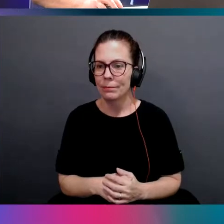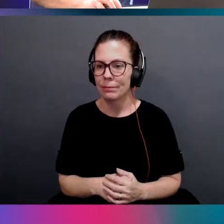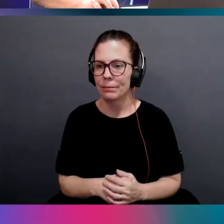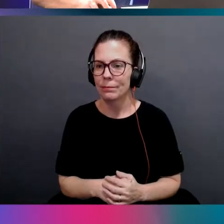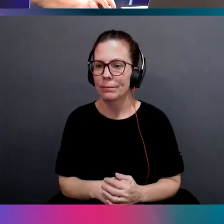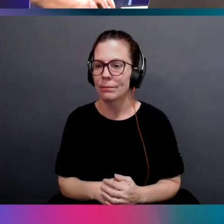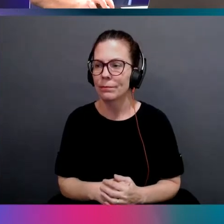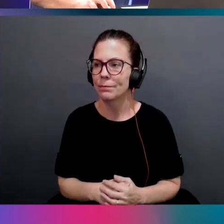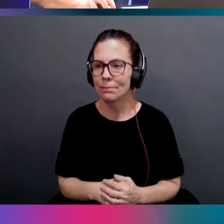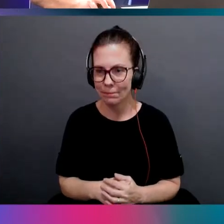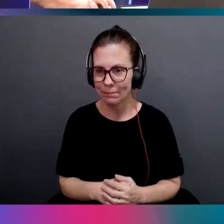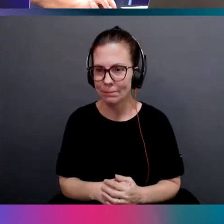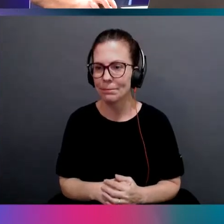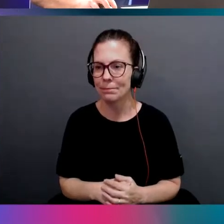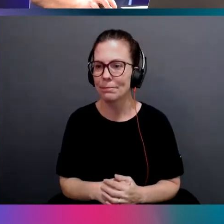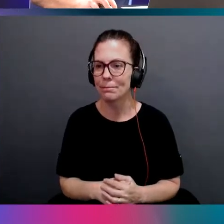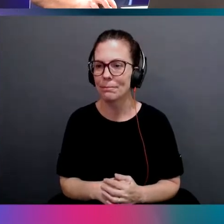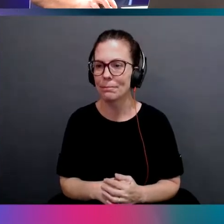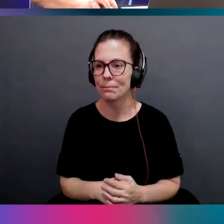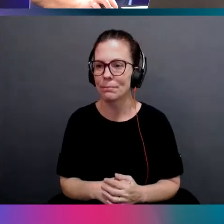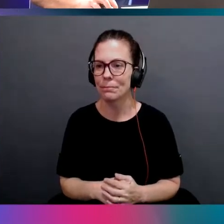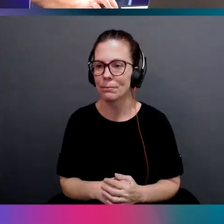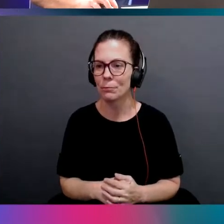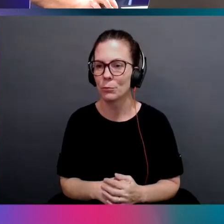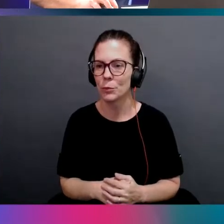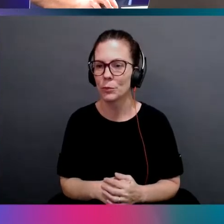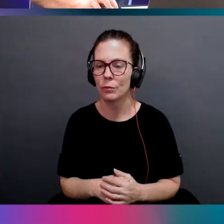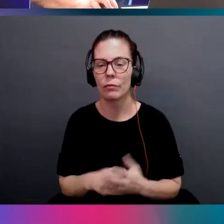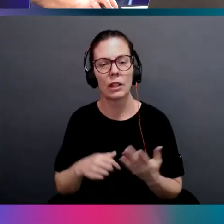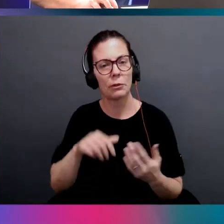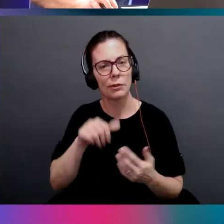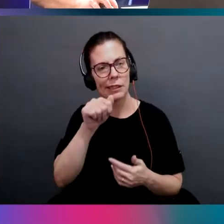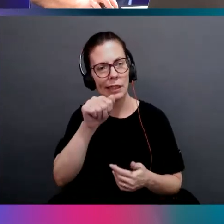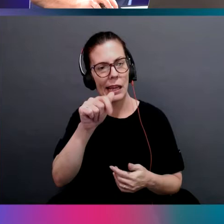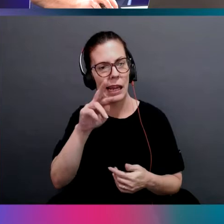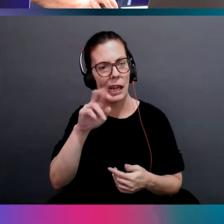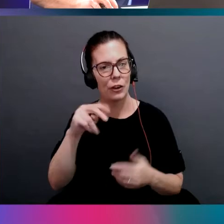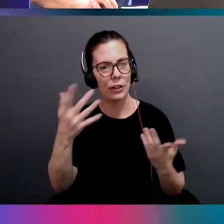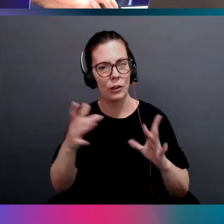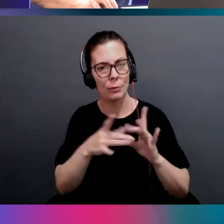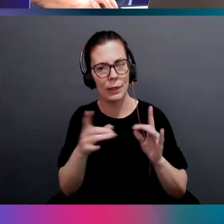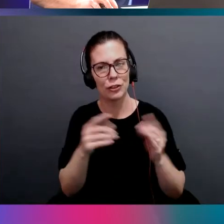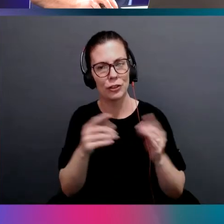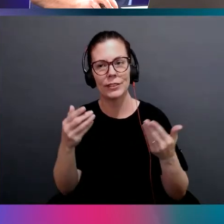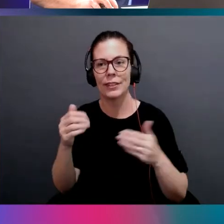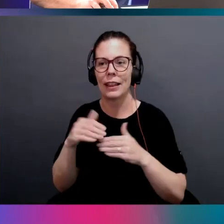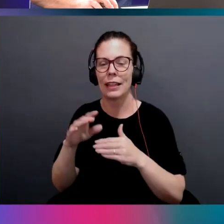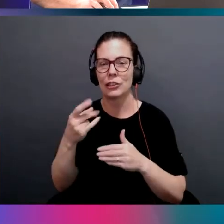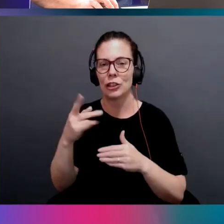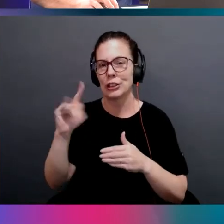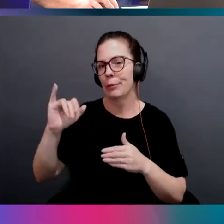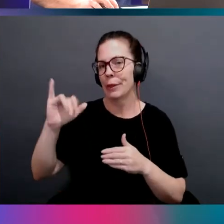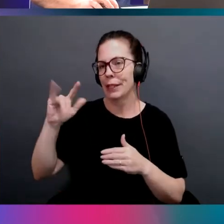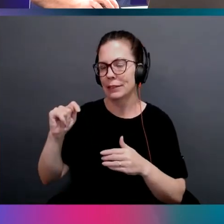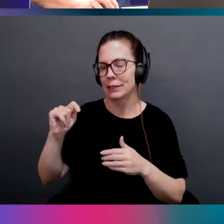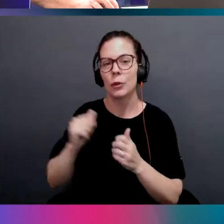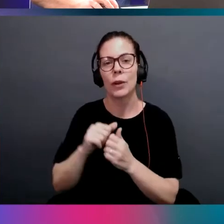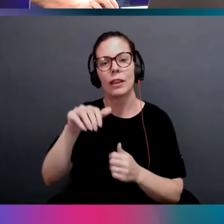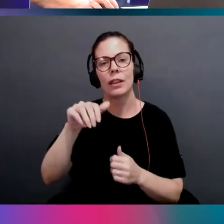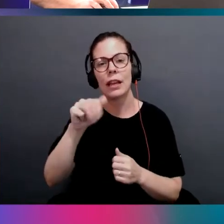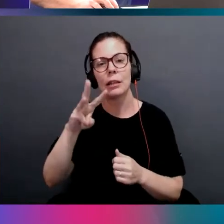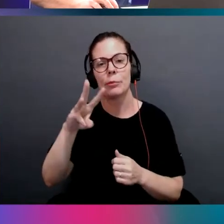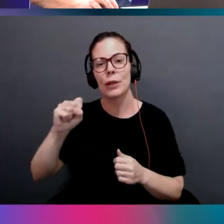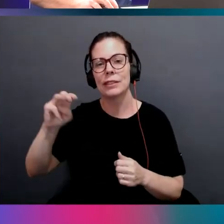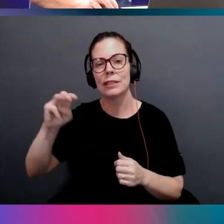There we go. So as Aaron said, this is the Let's Ship It series with the AWS ML edition. And